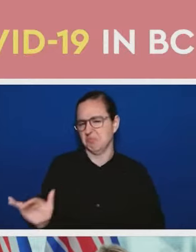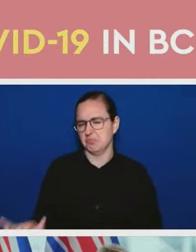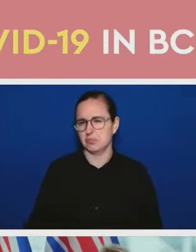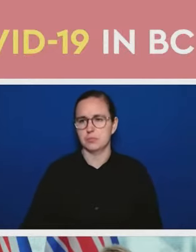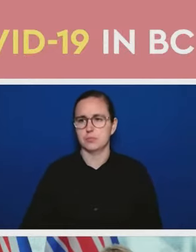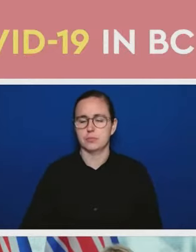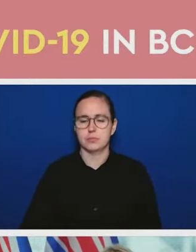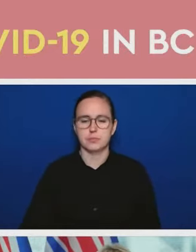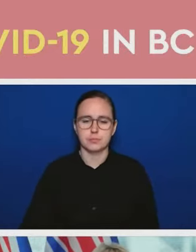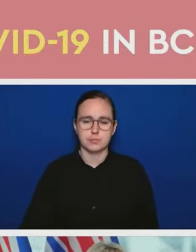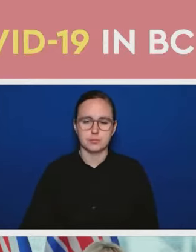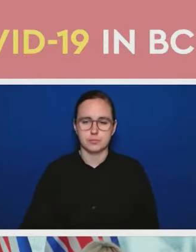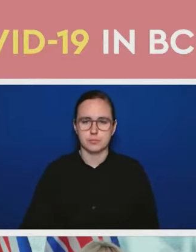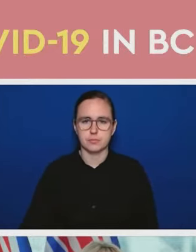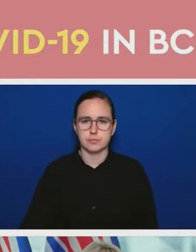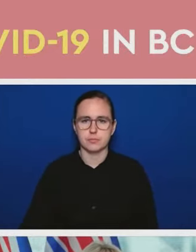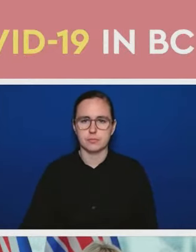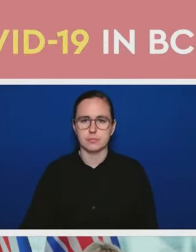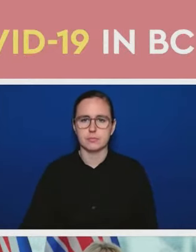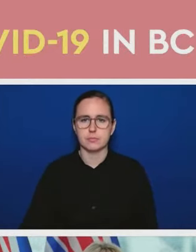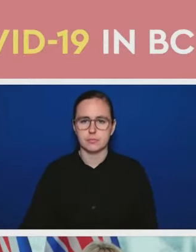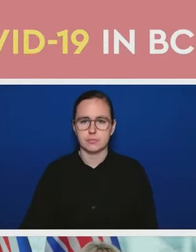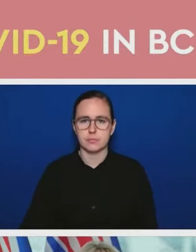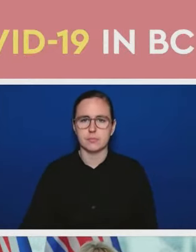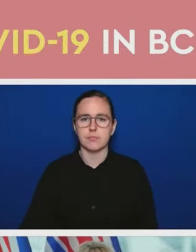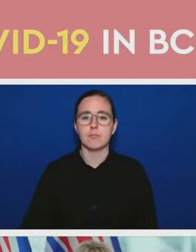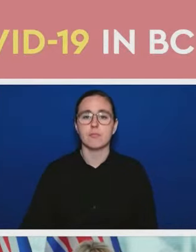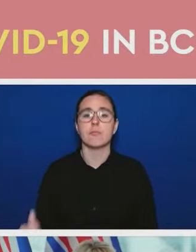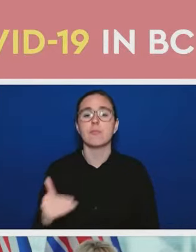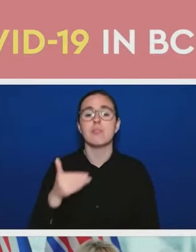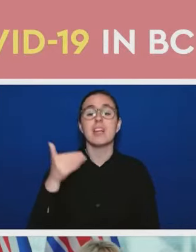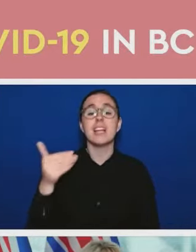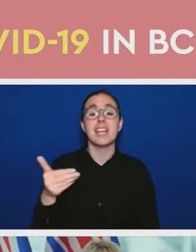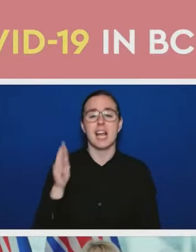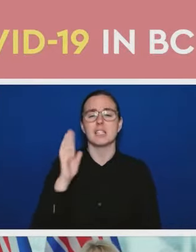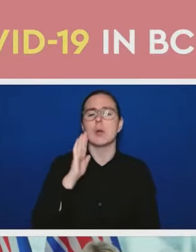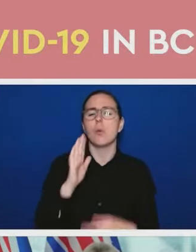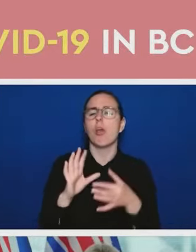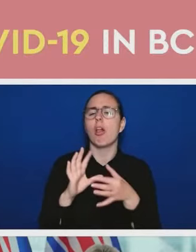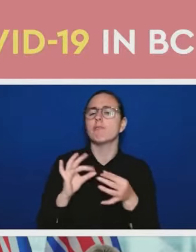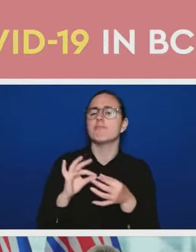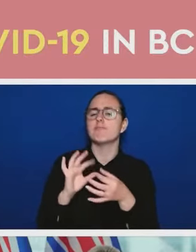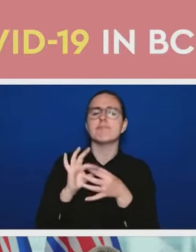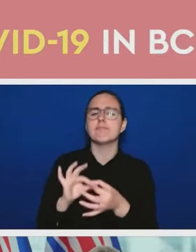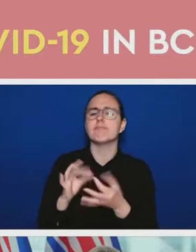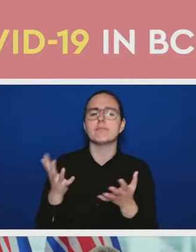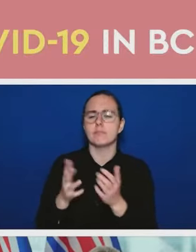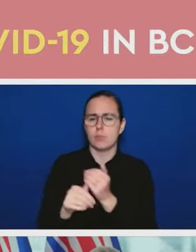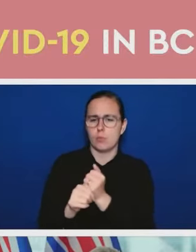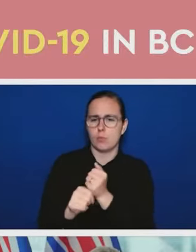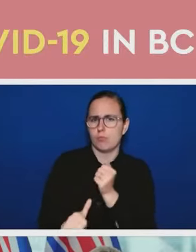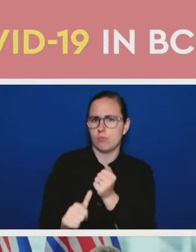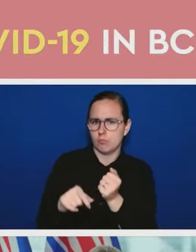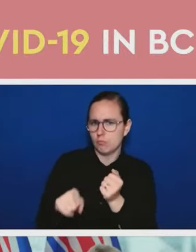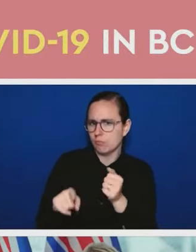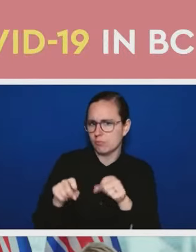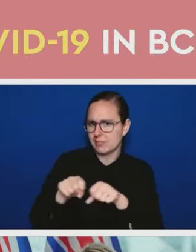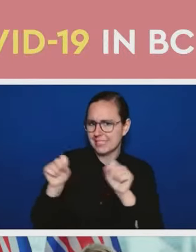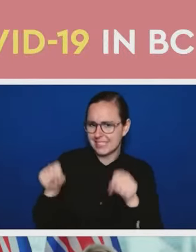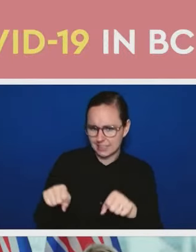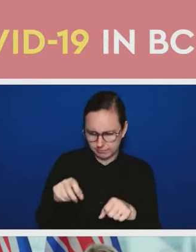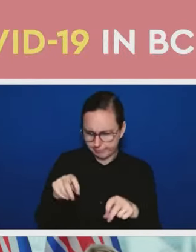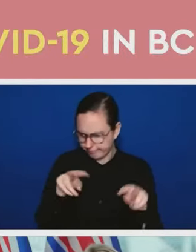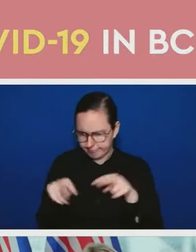about wastewater surveillance, because that's proven to be a really helpful tool that we want to use for other things as well. And it helps